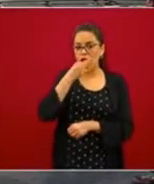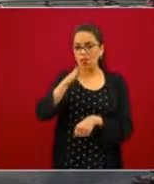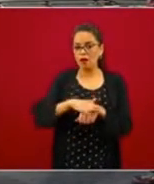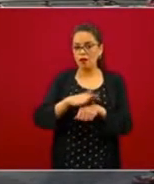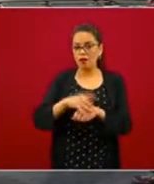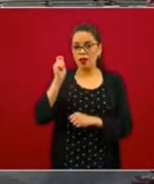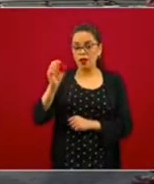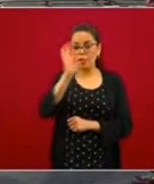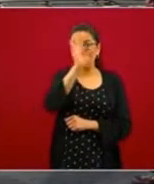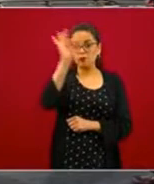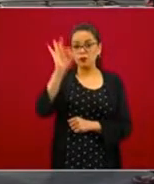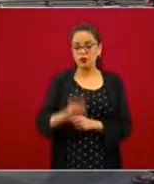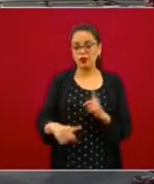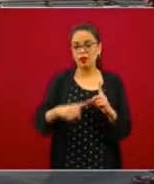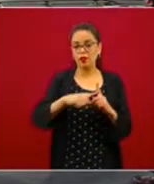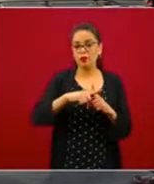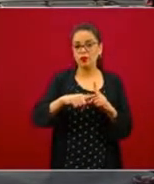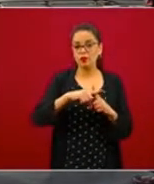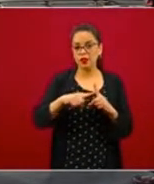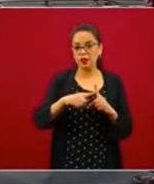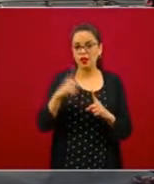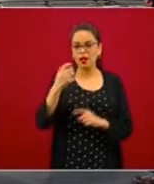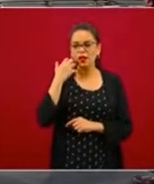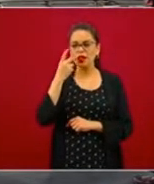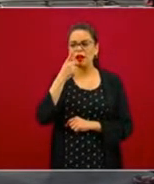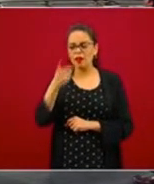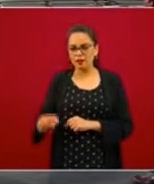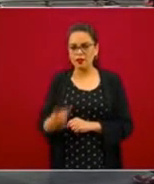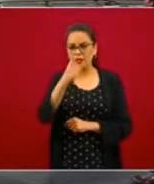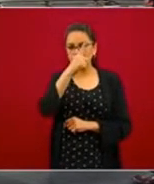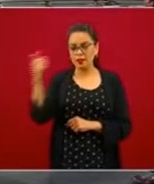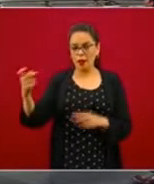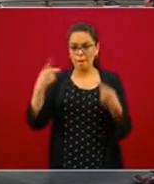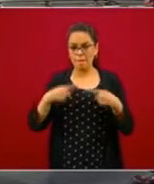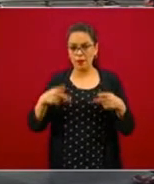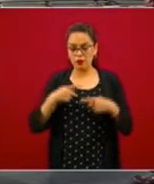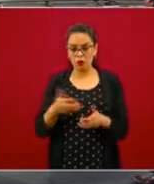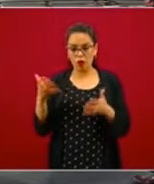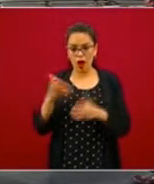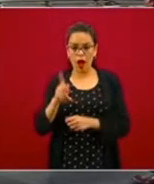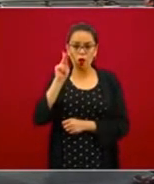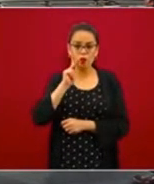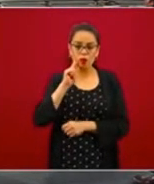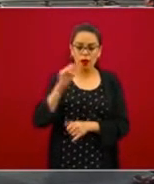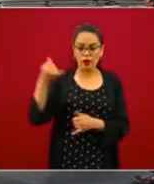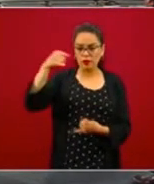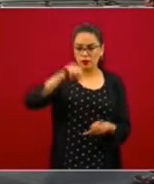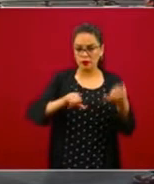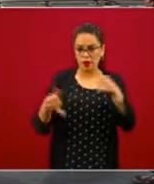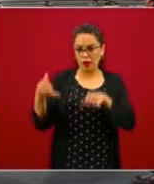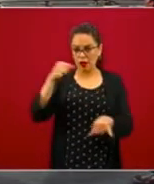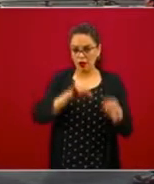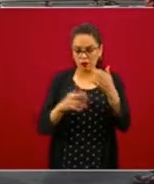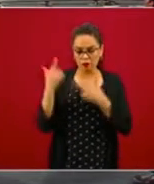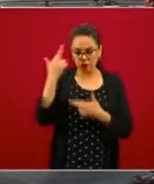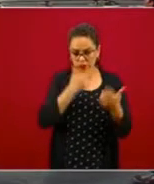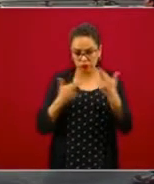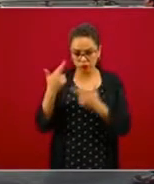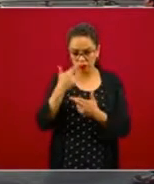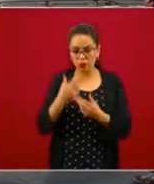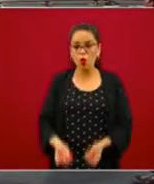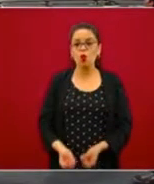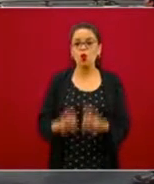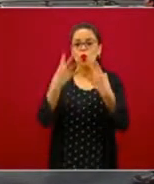there's a fatal case that didn't allow a previous test, we must test must take a post-mortem test so that we